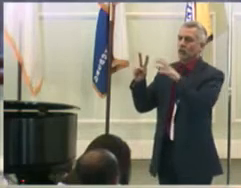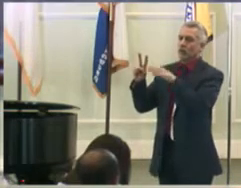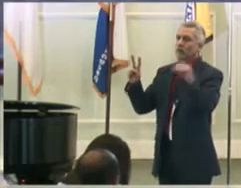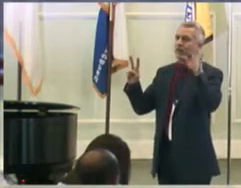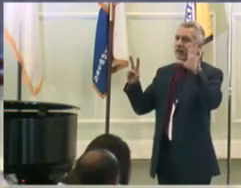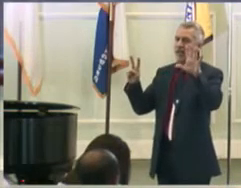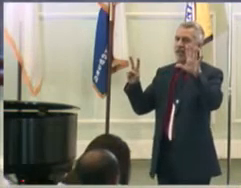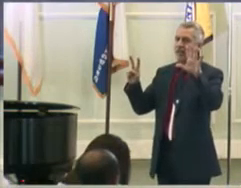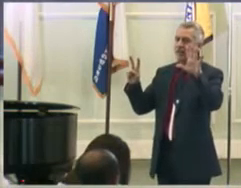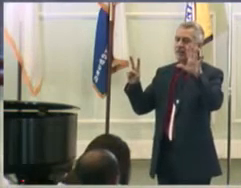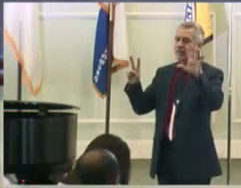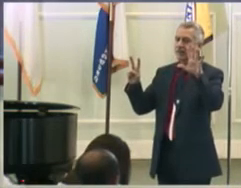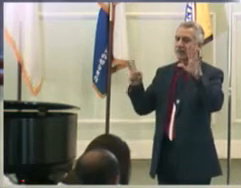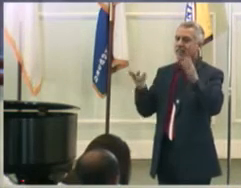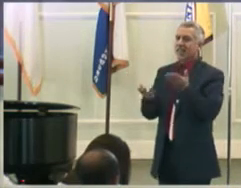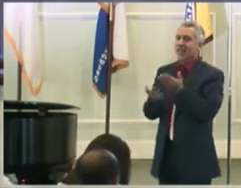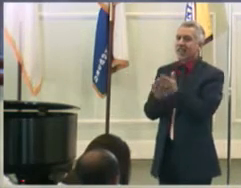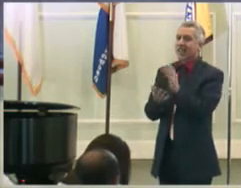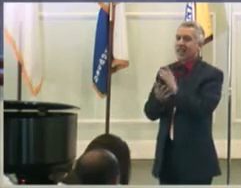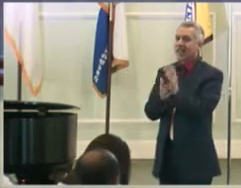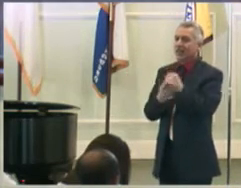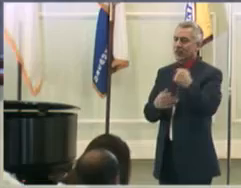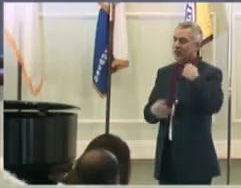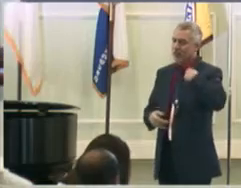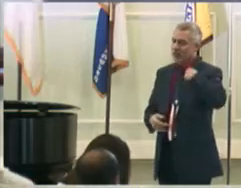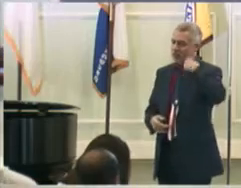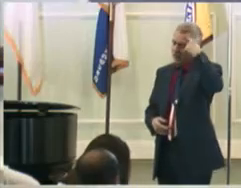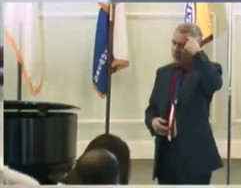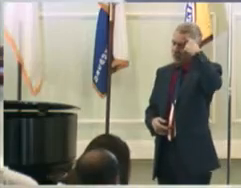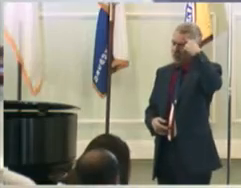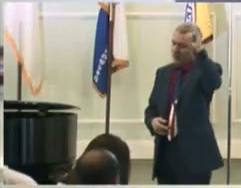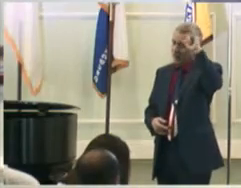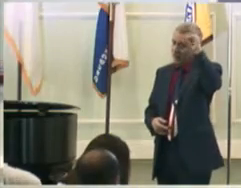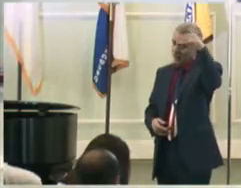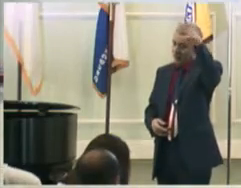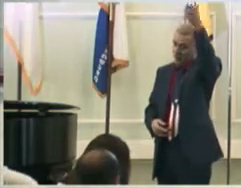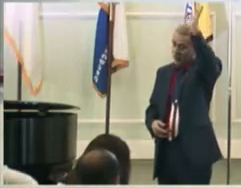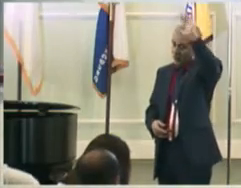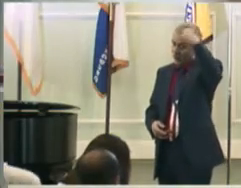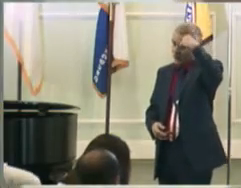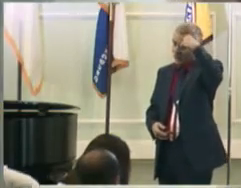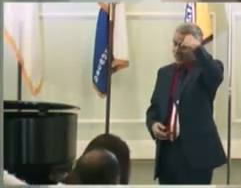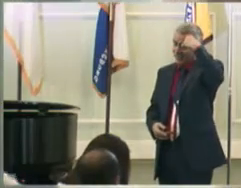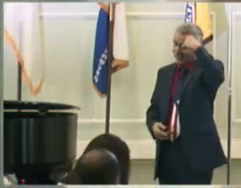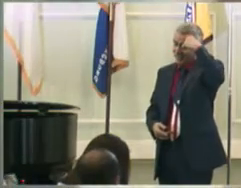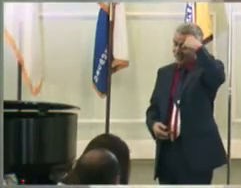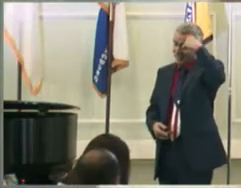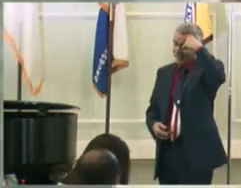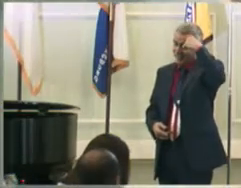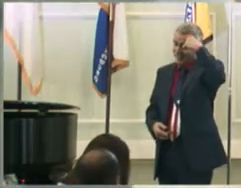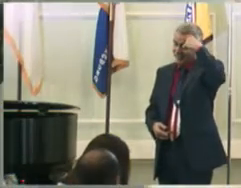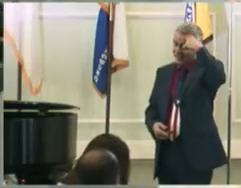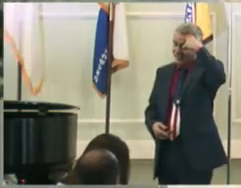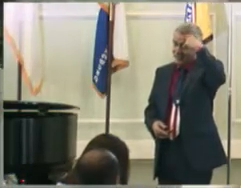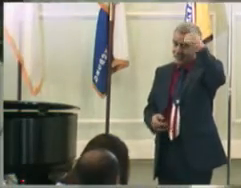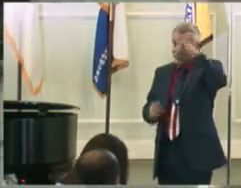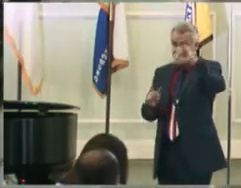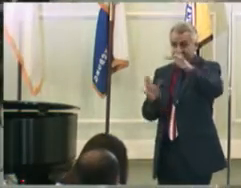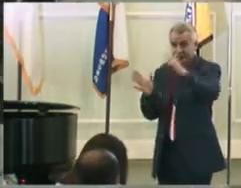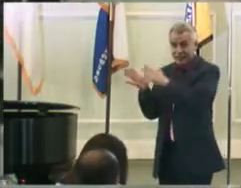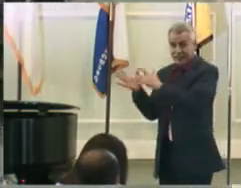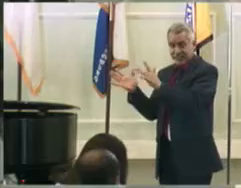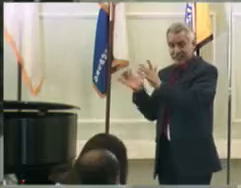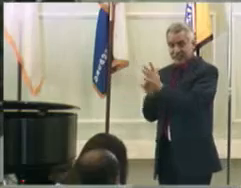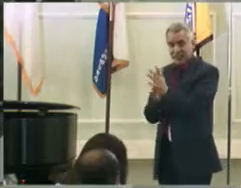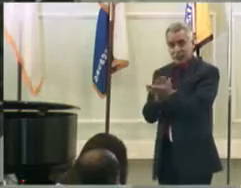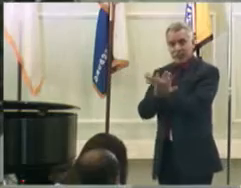It says so much here. We don't have time to study it all out, but we'll look at it. Let this mind be in you, which is also in Christ Jesus, who being in the